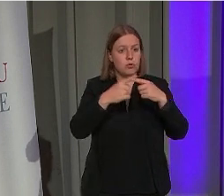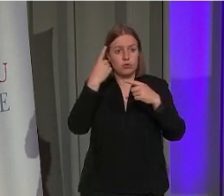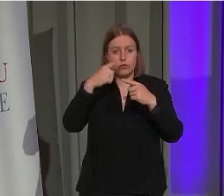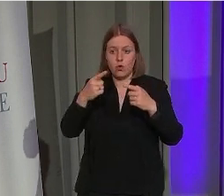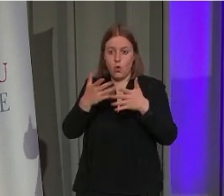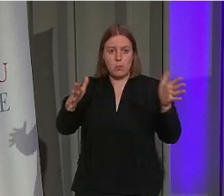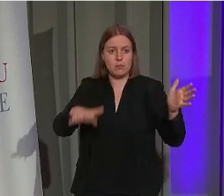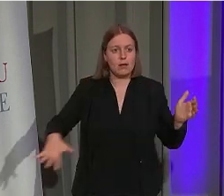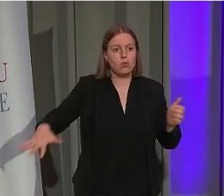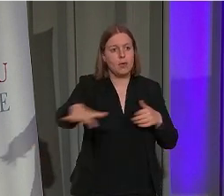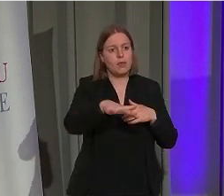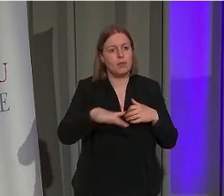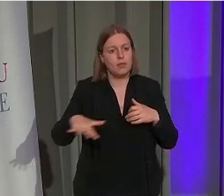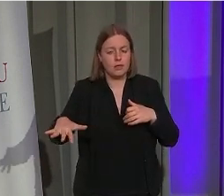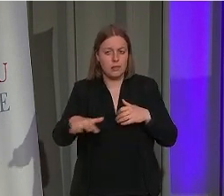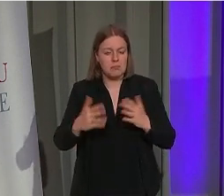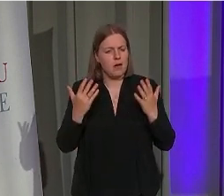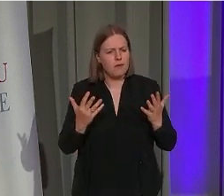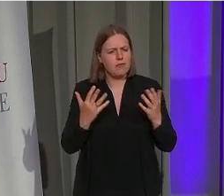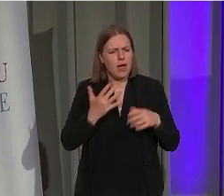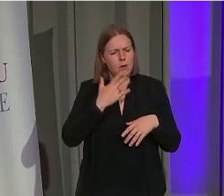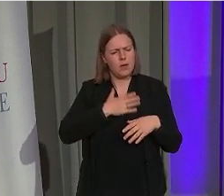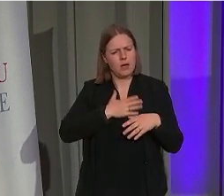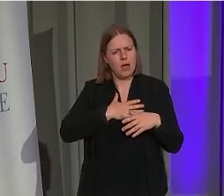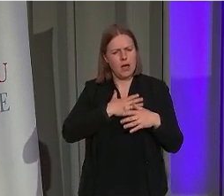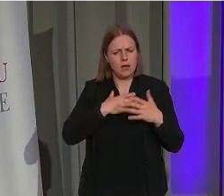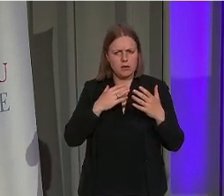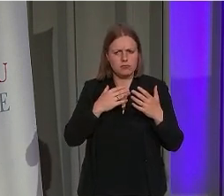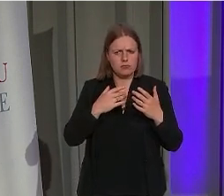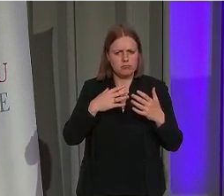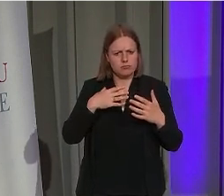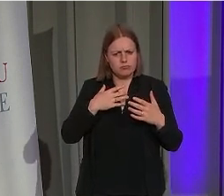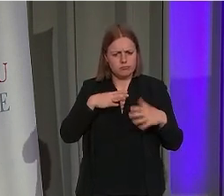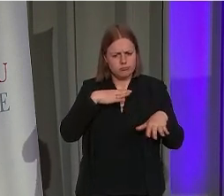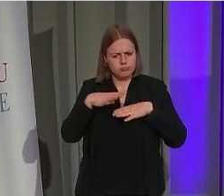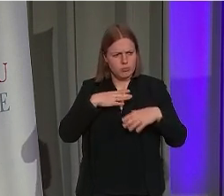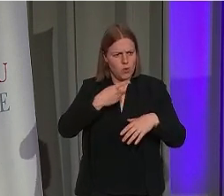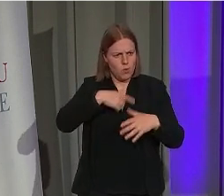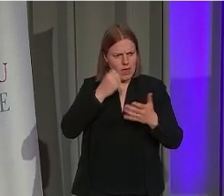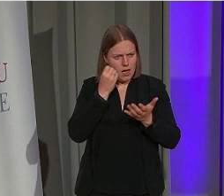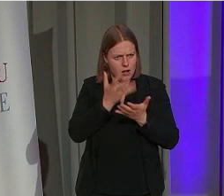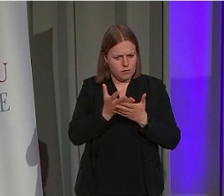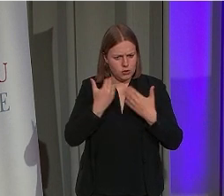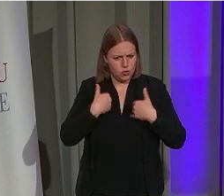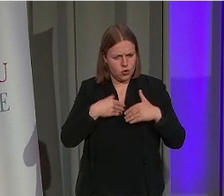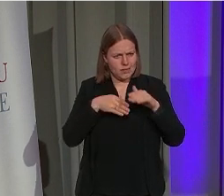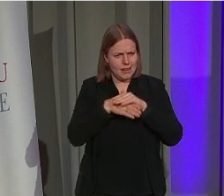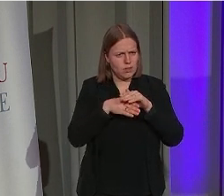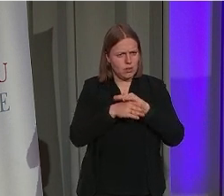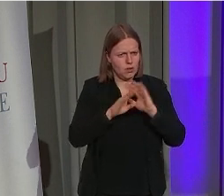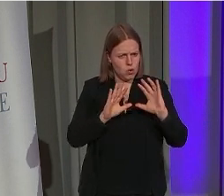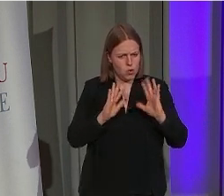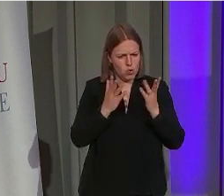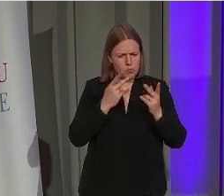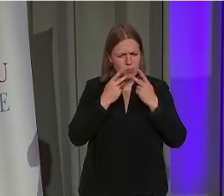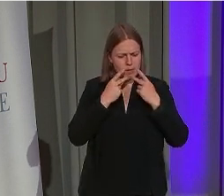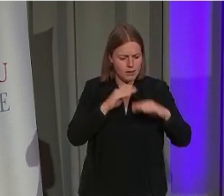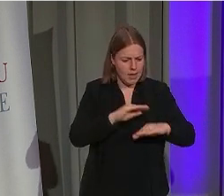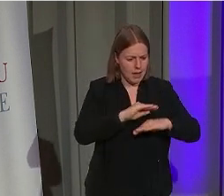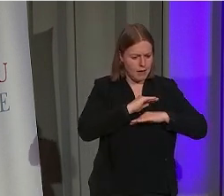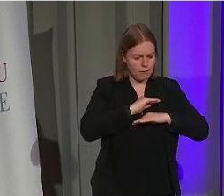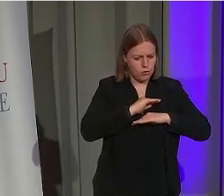buildings and public domains. But today I want to talk to you about how we as advisors in Inter